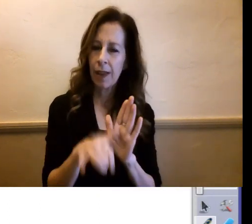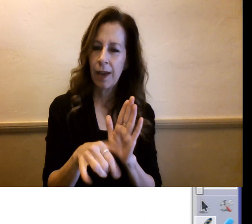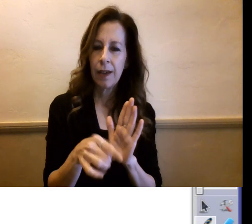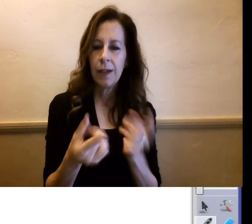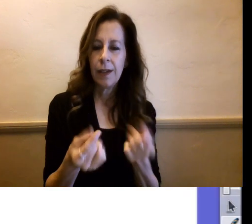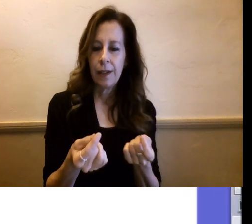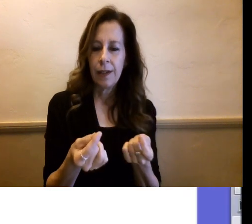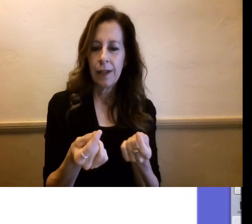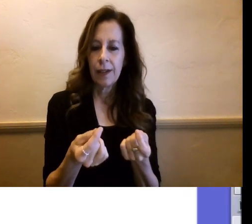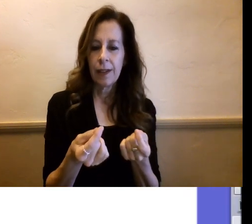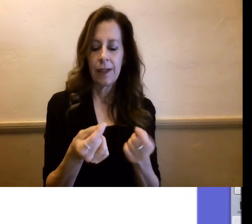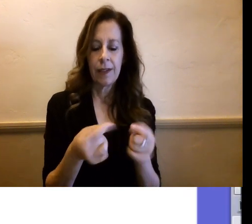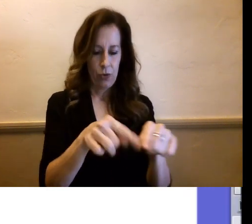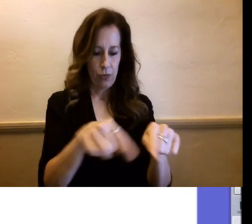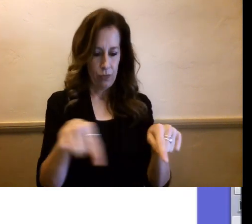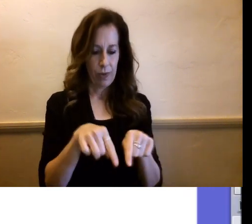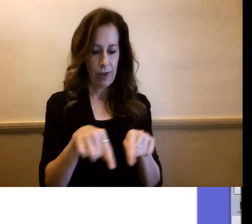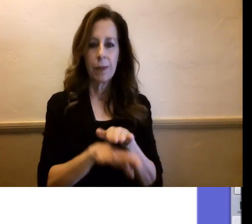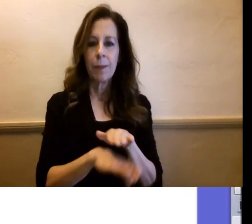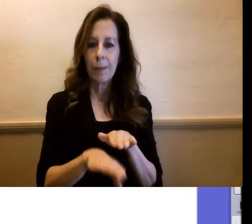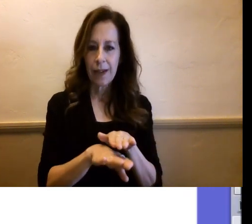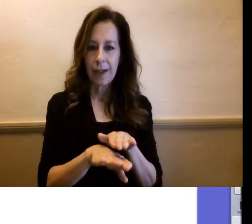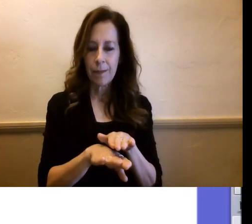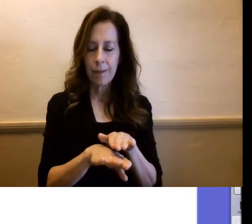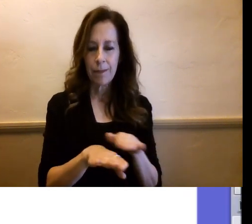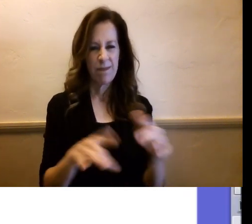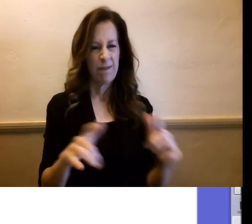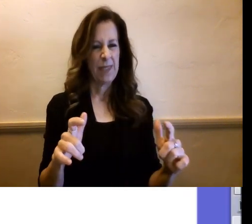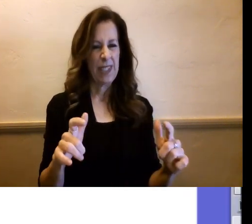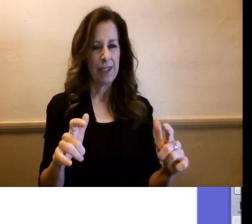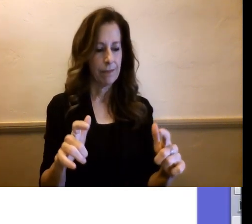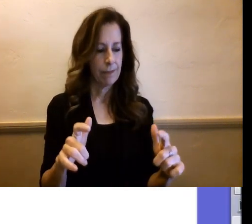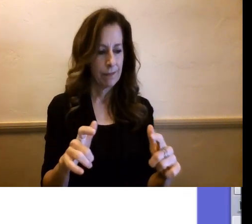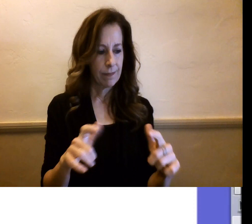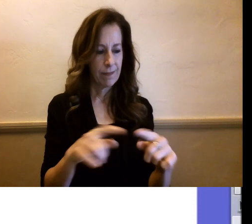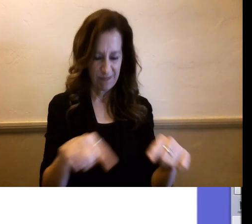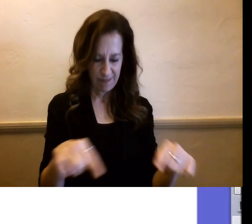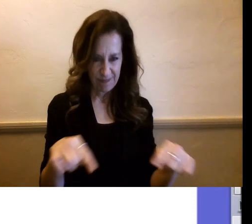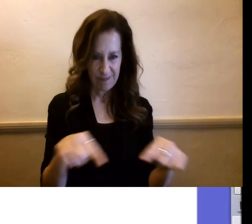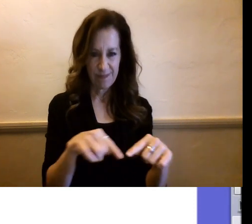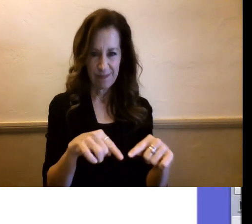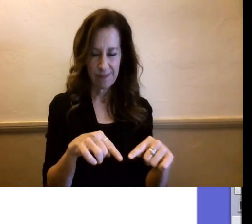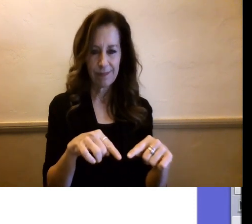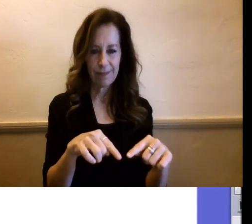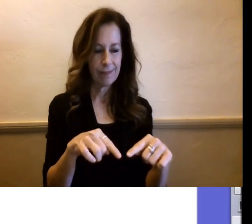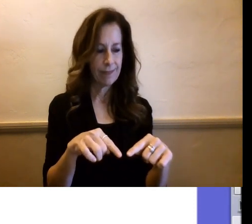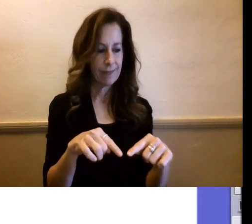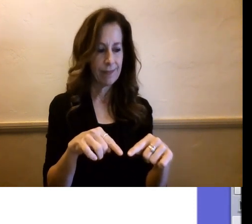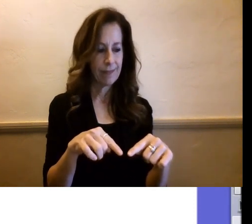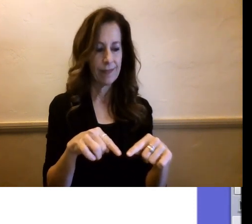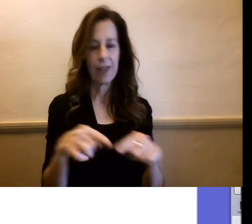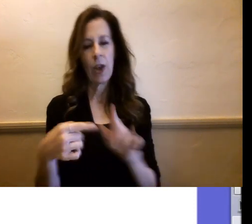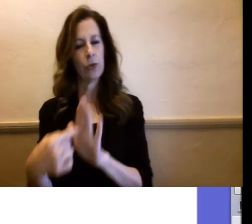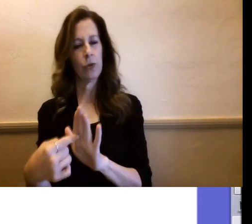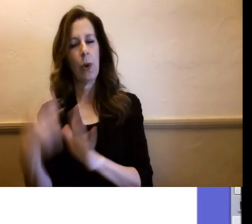draw a triangular prism, I draw a triangle at the bottom, but I kind of make it wide like this and short. Okay, and I'll draw another